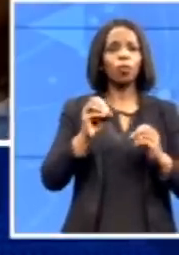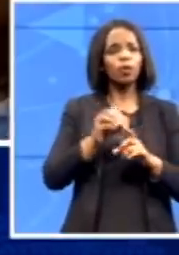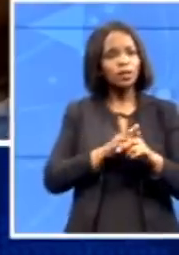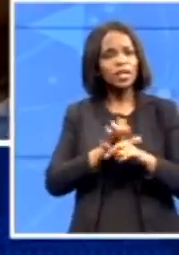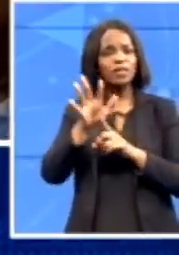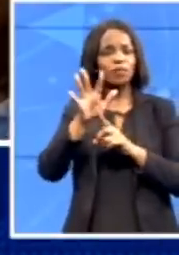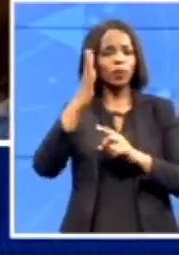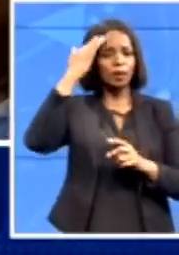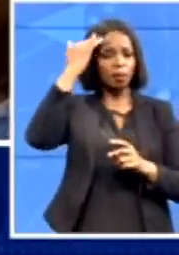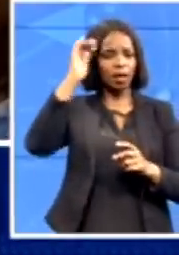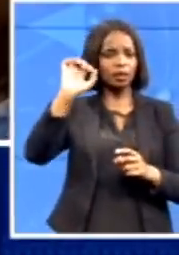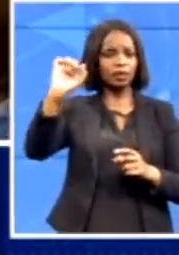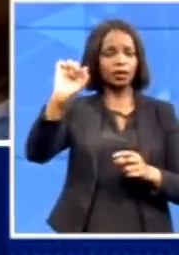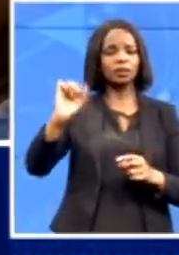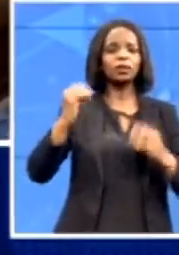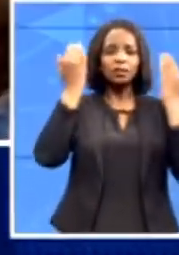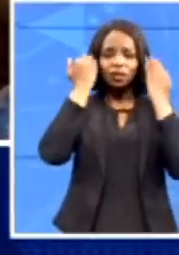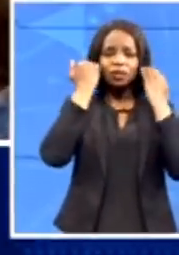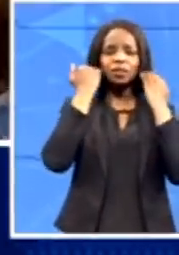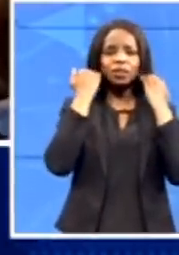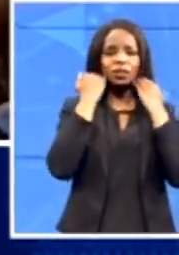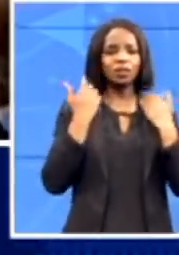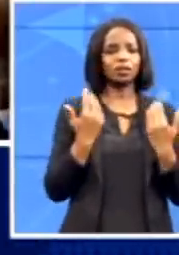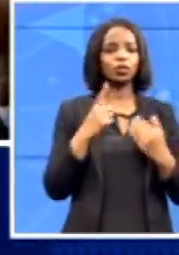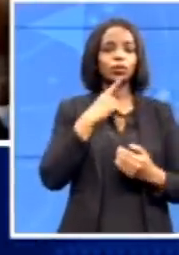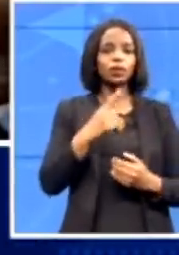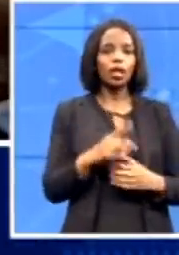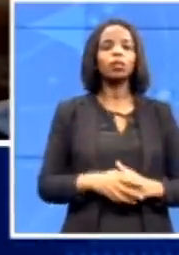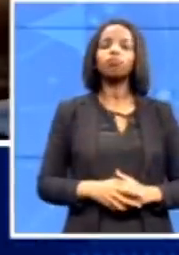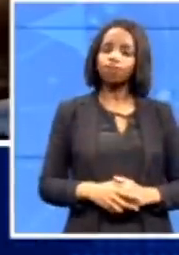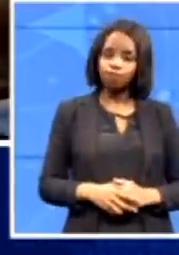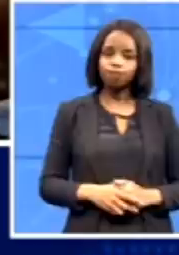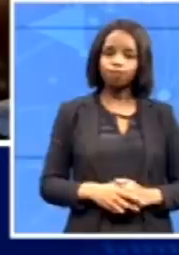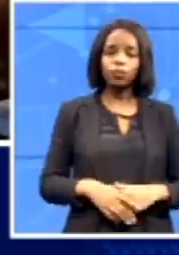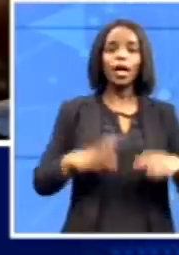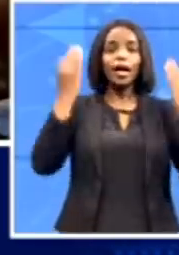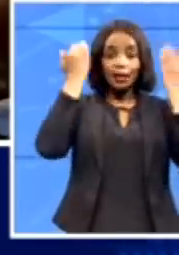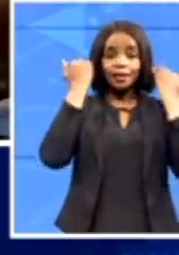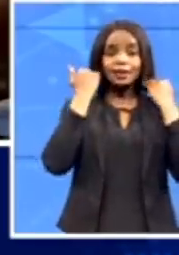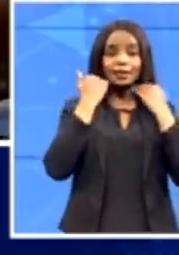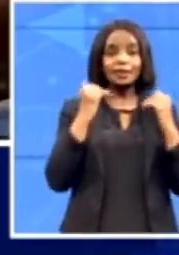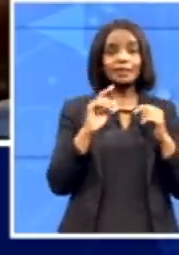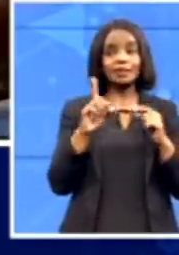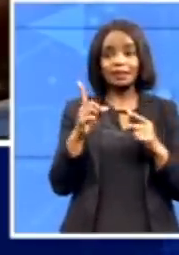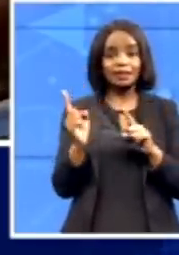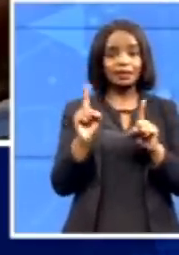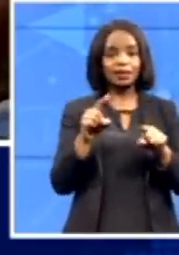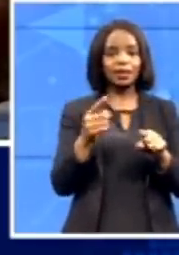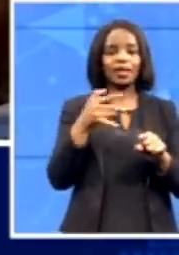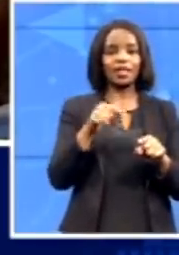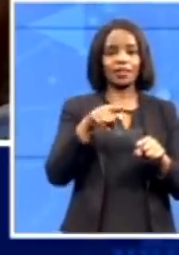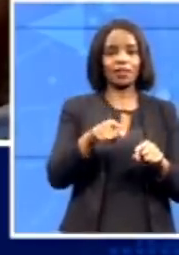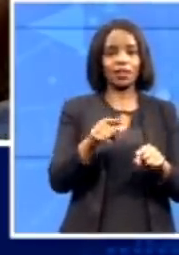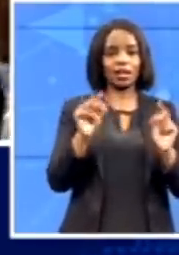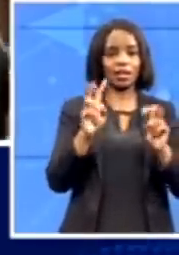say, the injustices which are going to take place if I don't agree with this particular factor that may be great. I want to protect